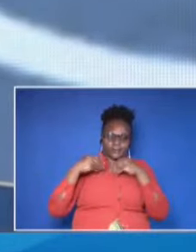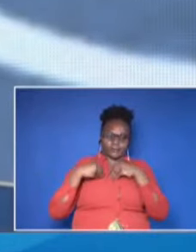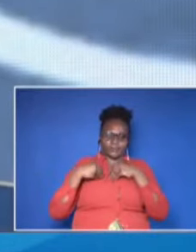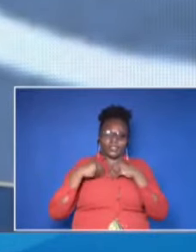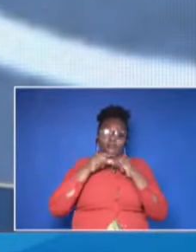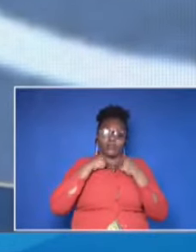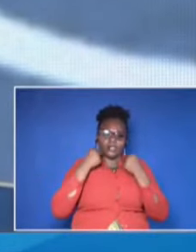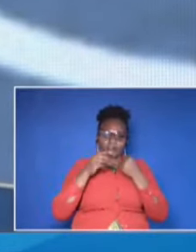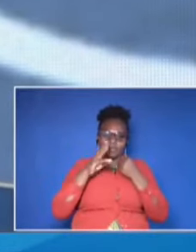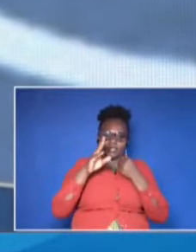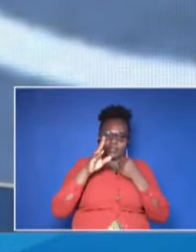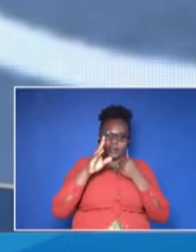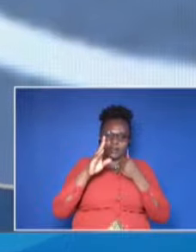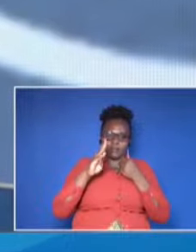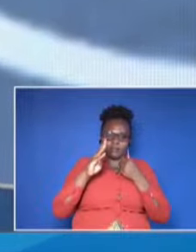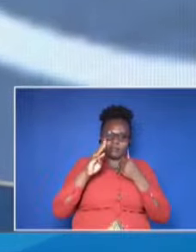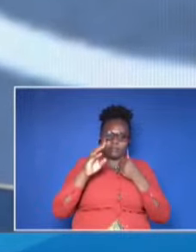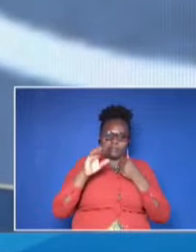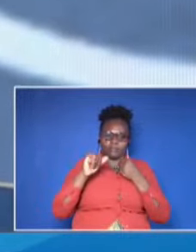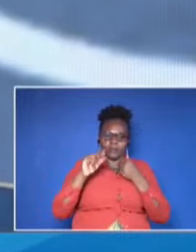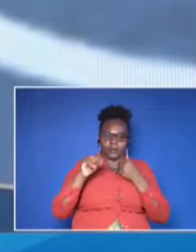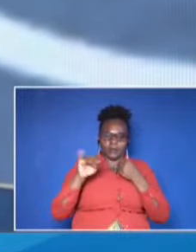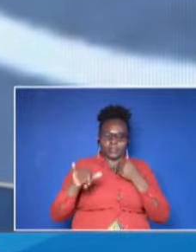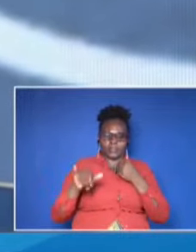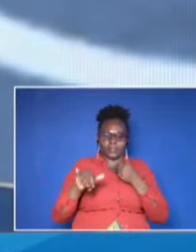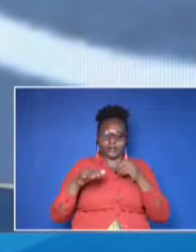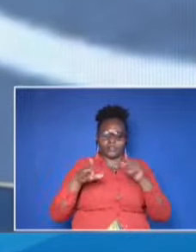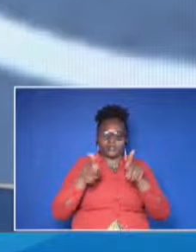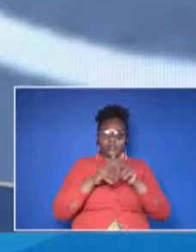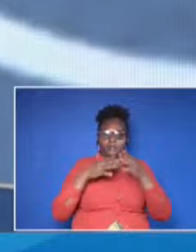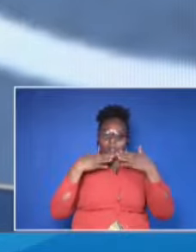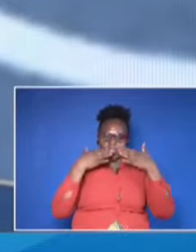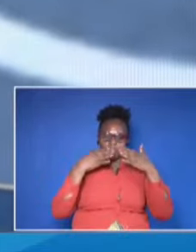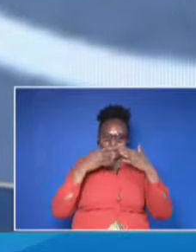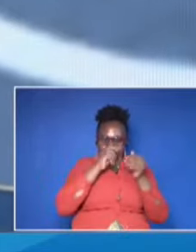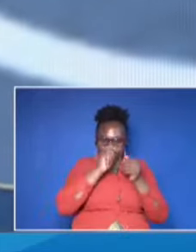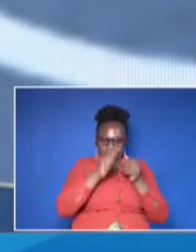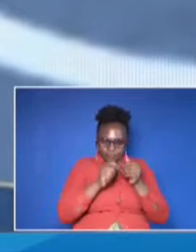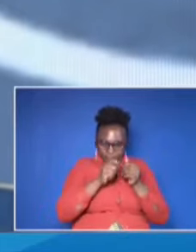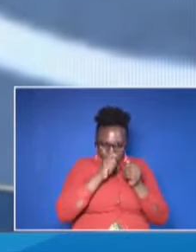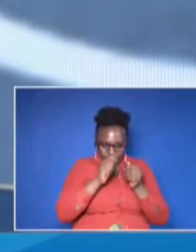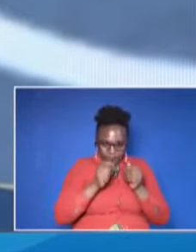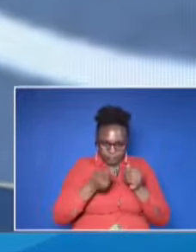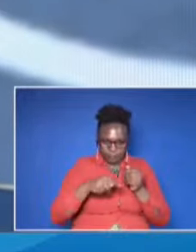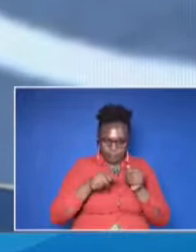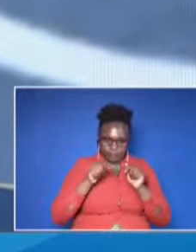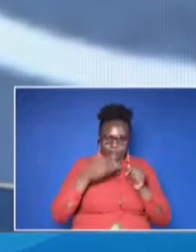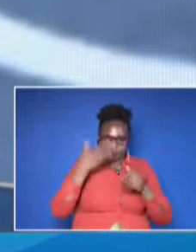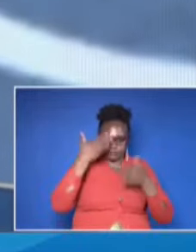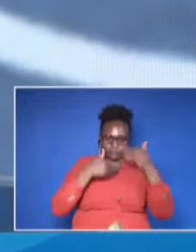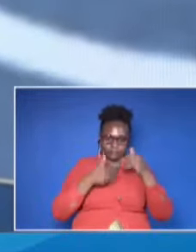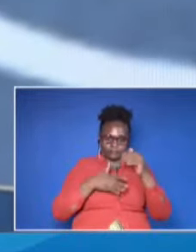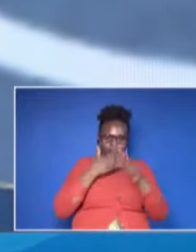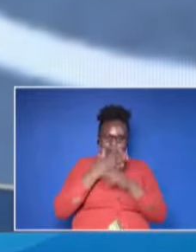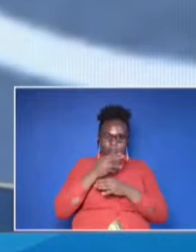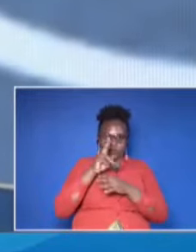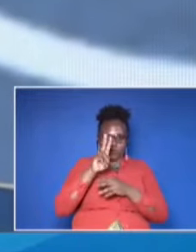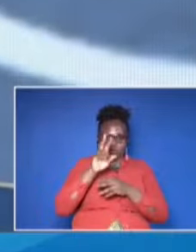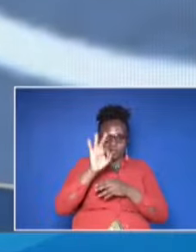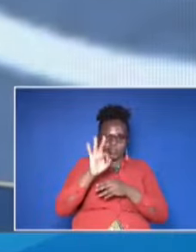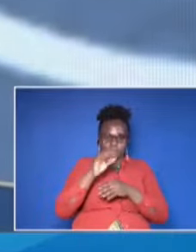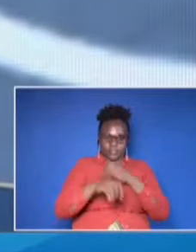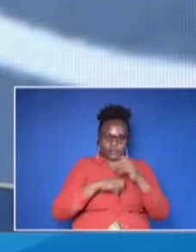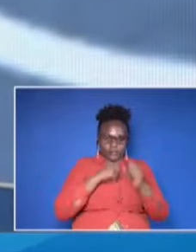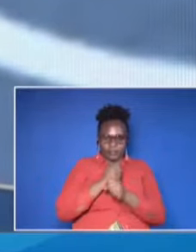a Benny I also honor and thank Pastor Benny hin for honoring us with his presence after 23